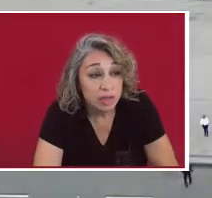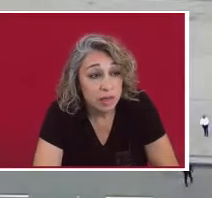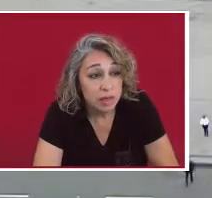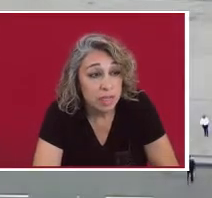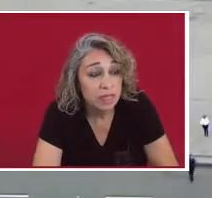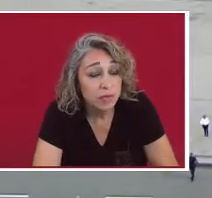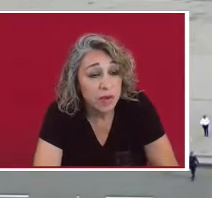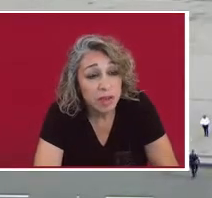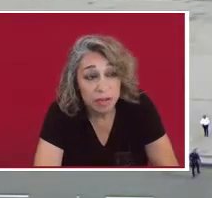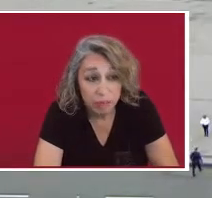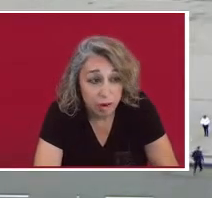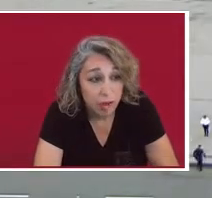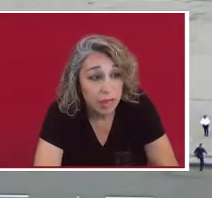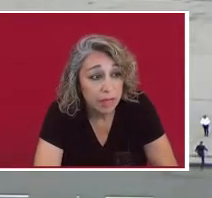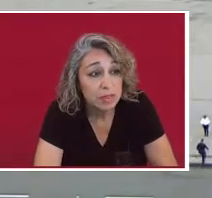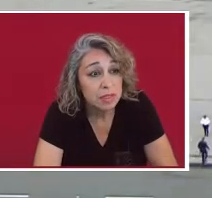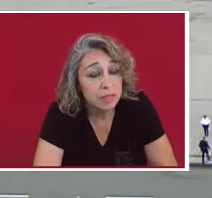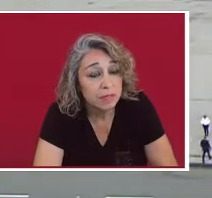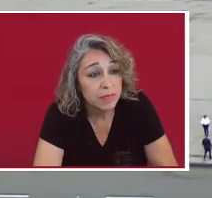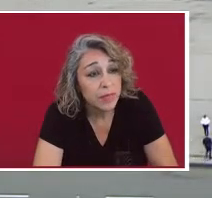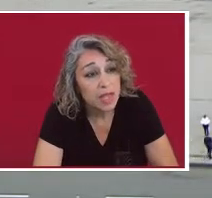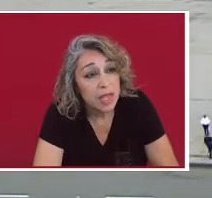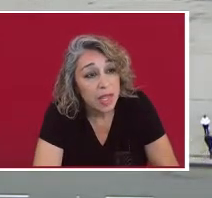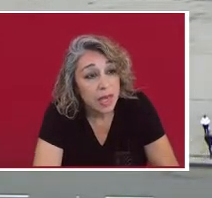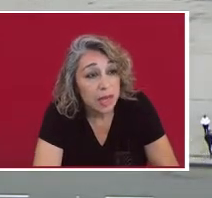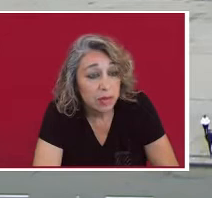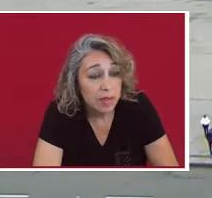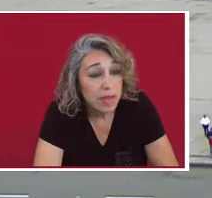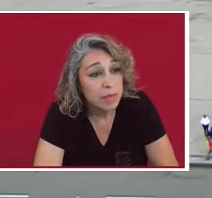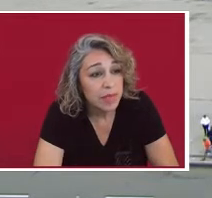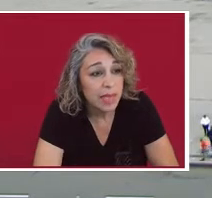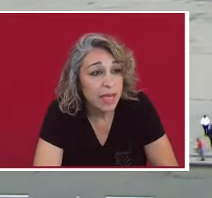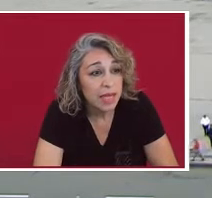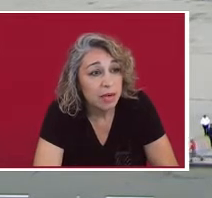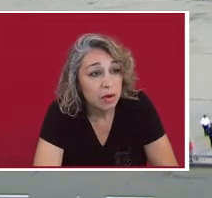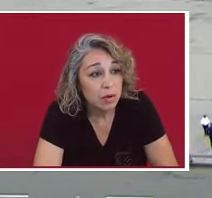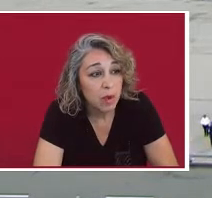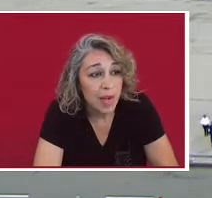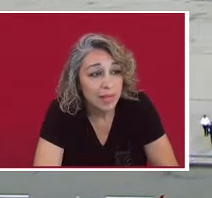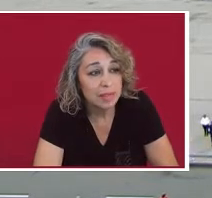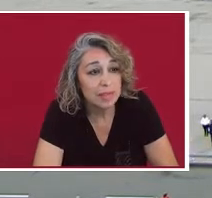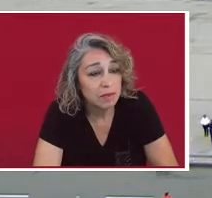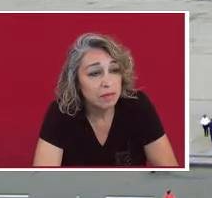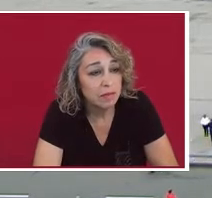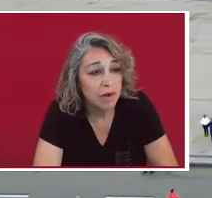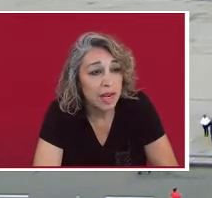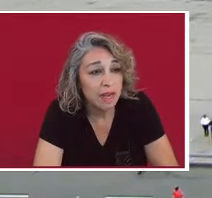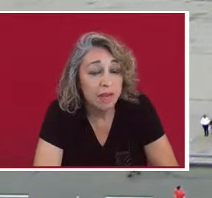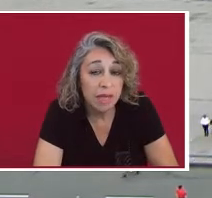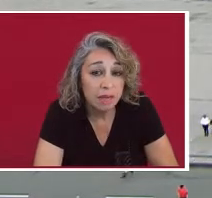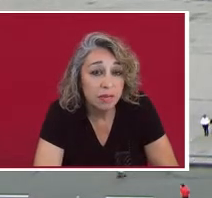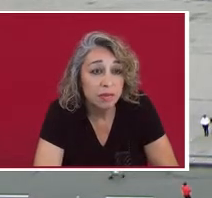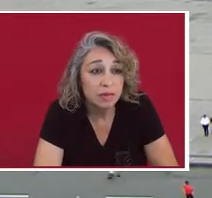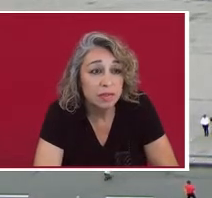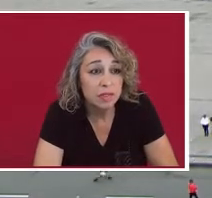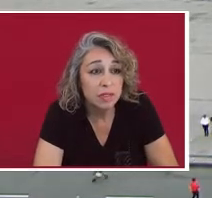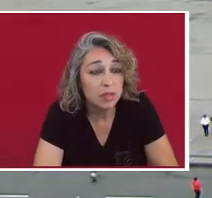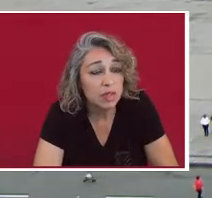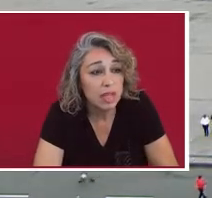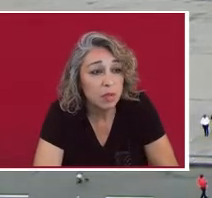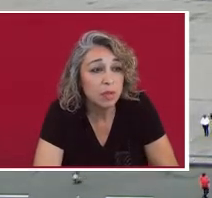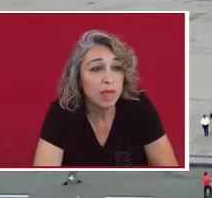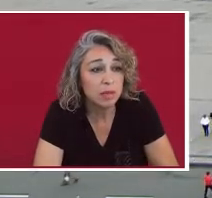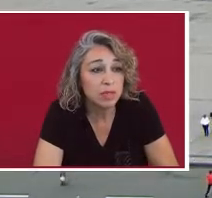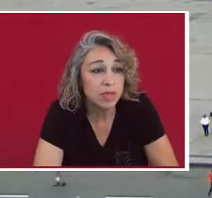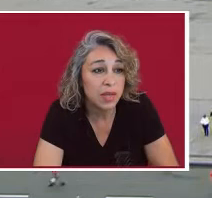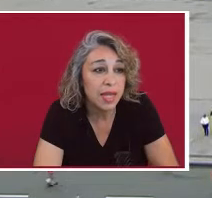education is free for all levels. Not only that, but they get grants for every level so that